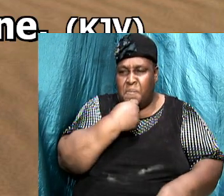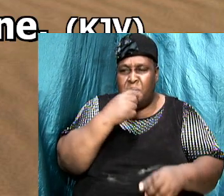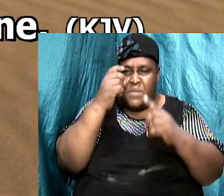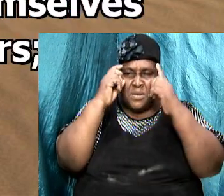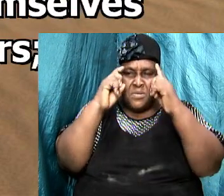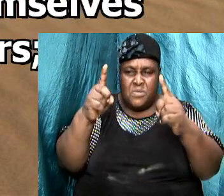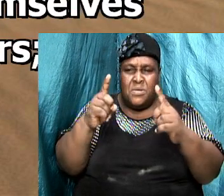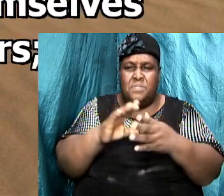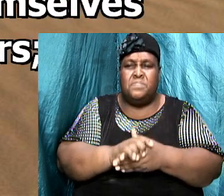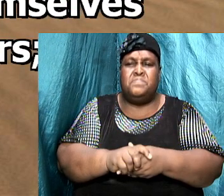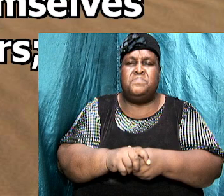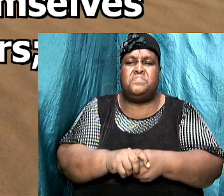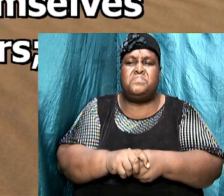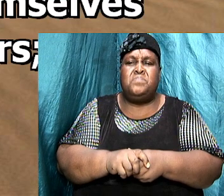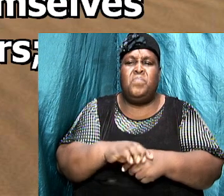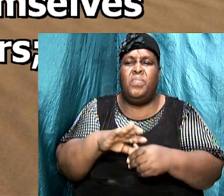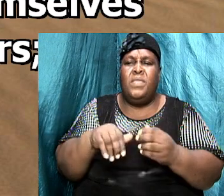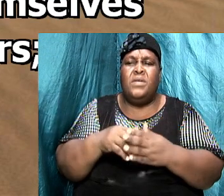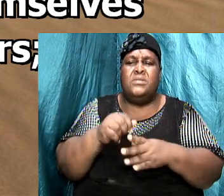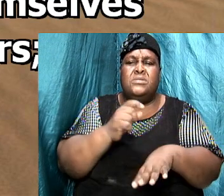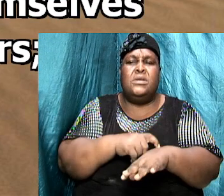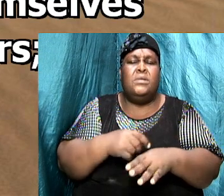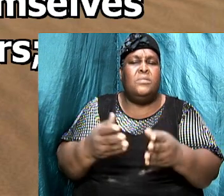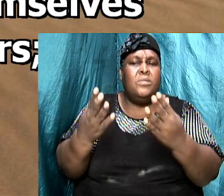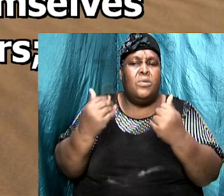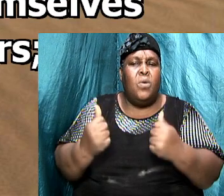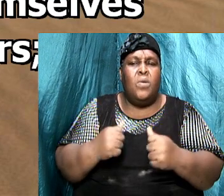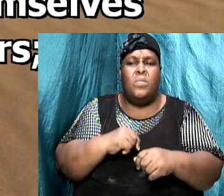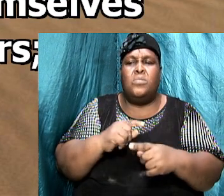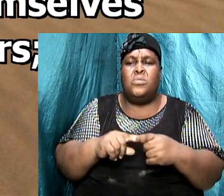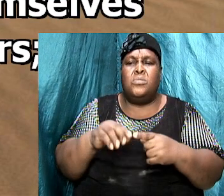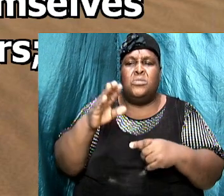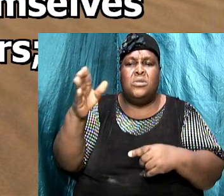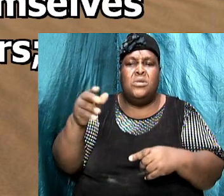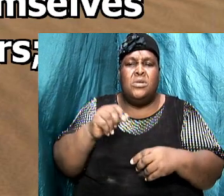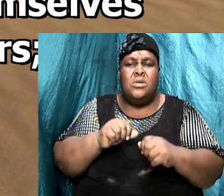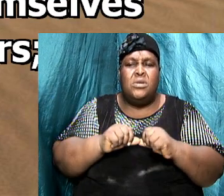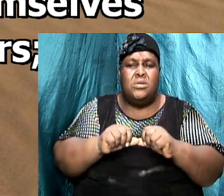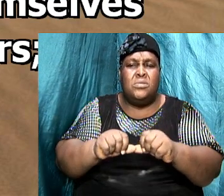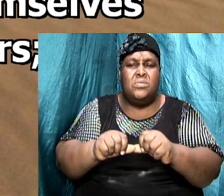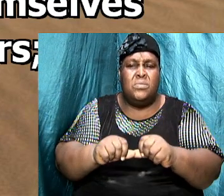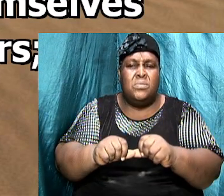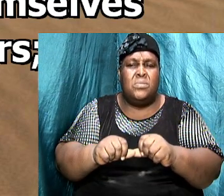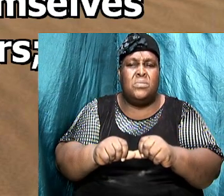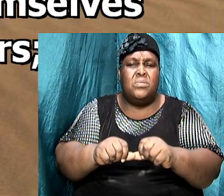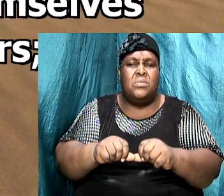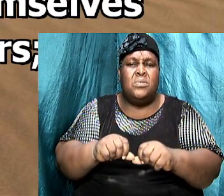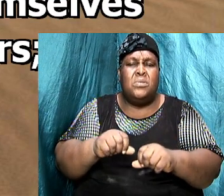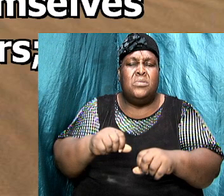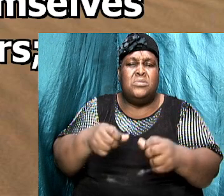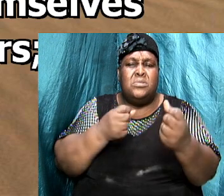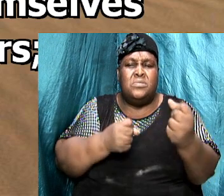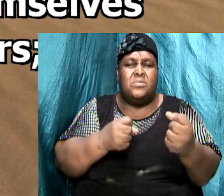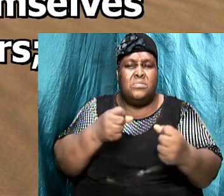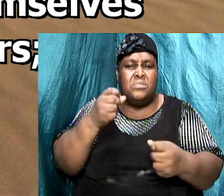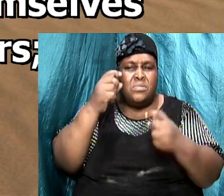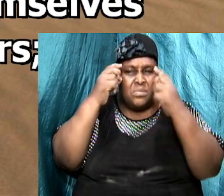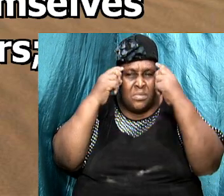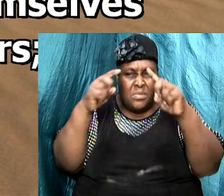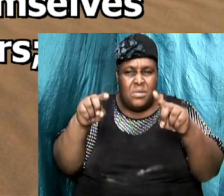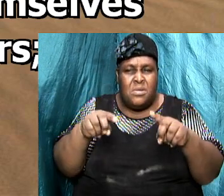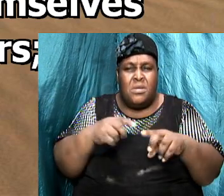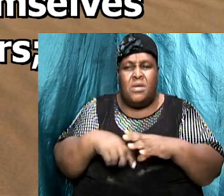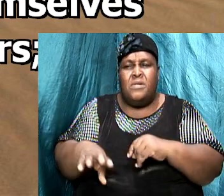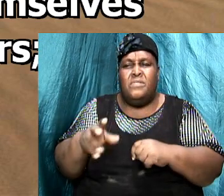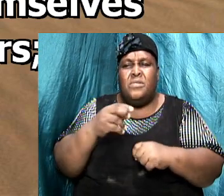doctrine. For the time will come when they will not endure sound doctrine, but after their own